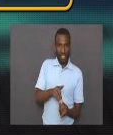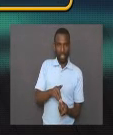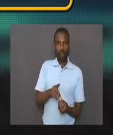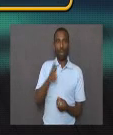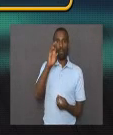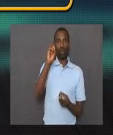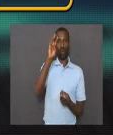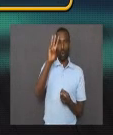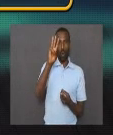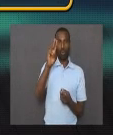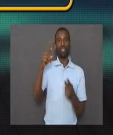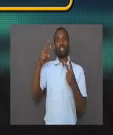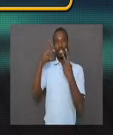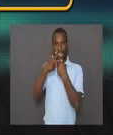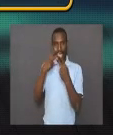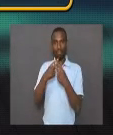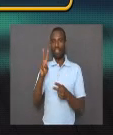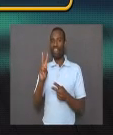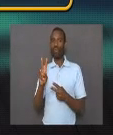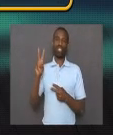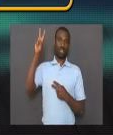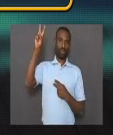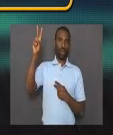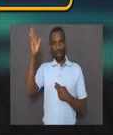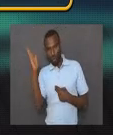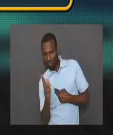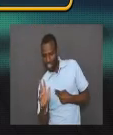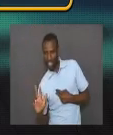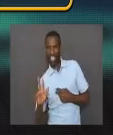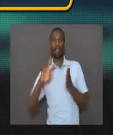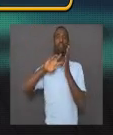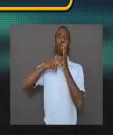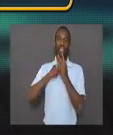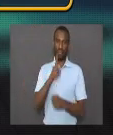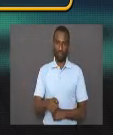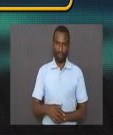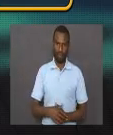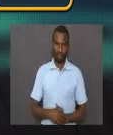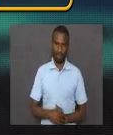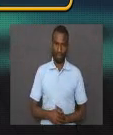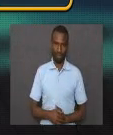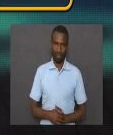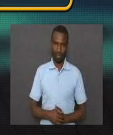times velocity squared over 3.